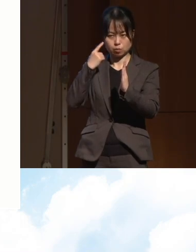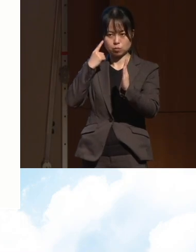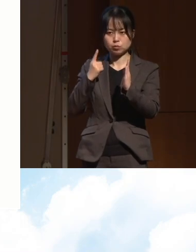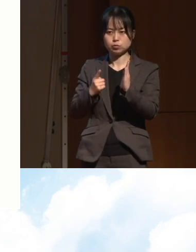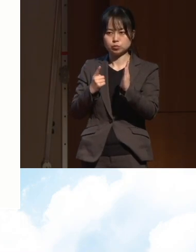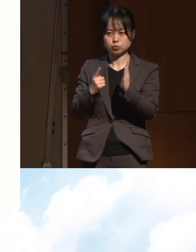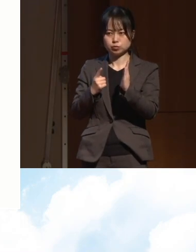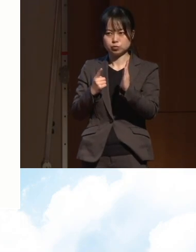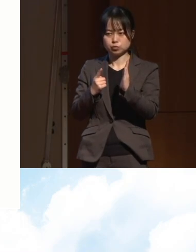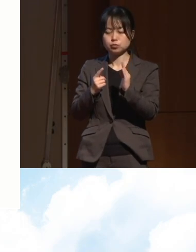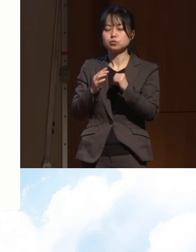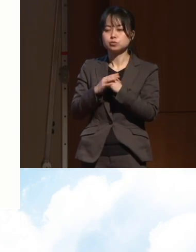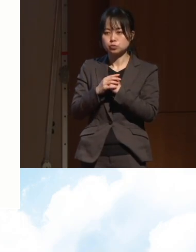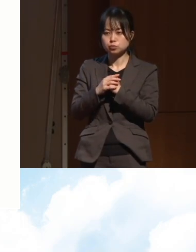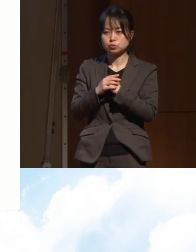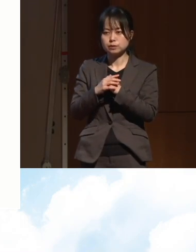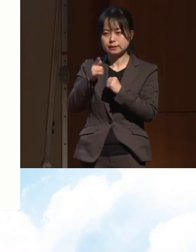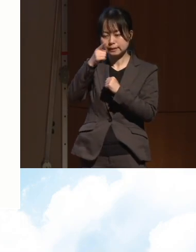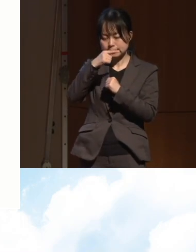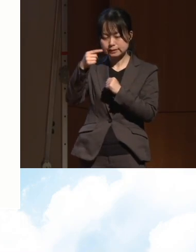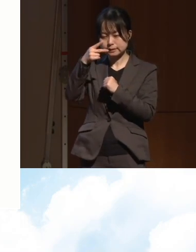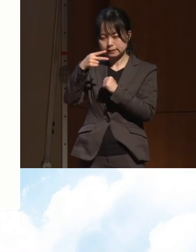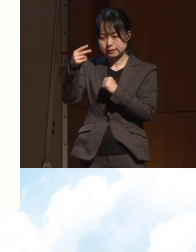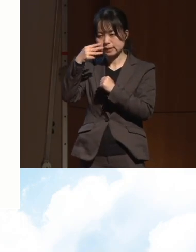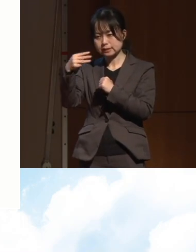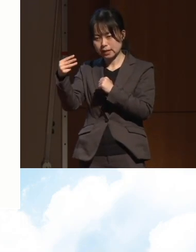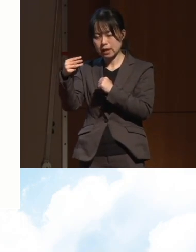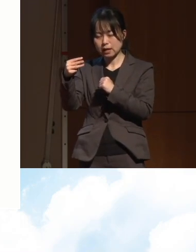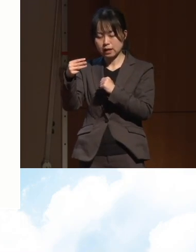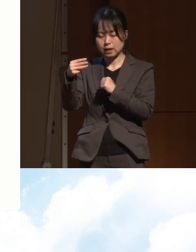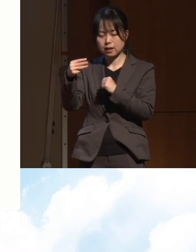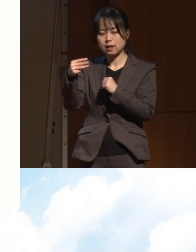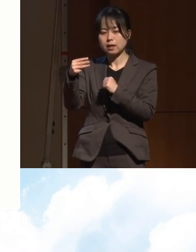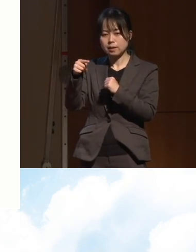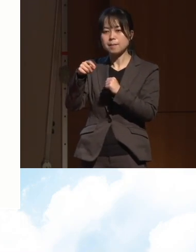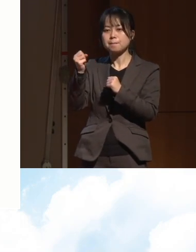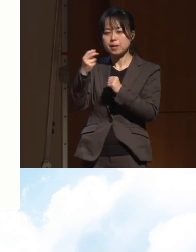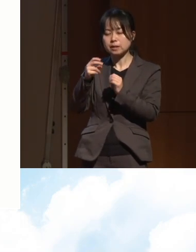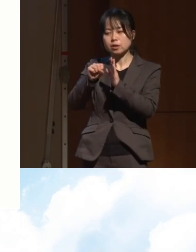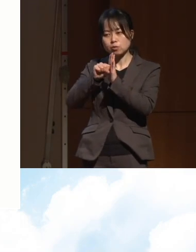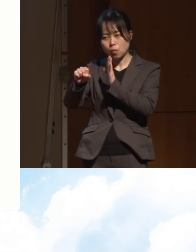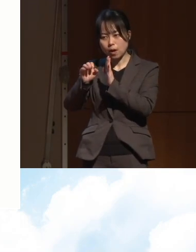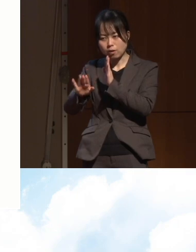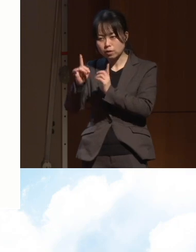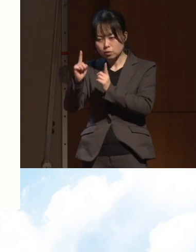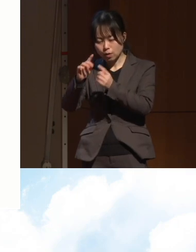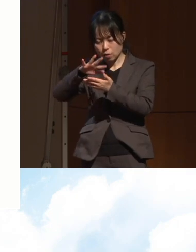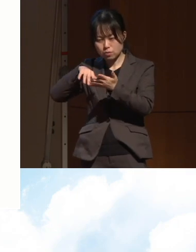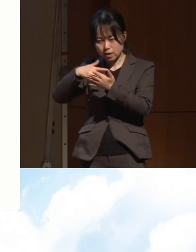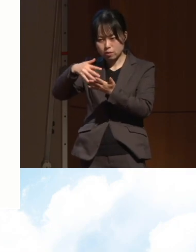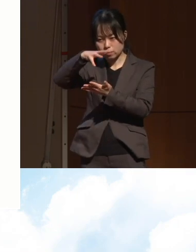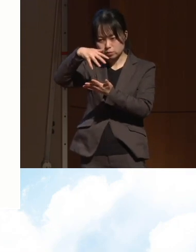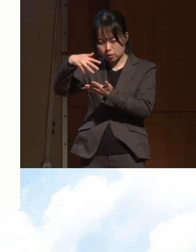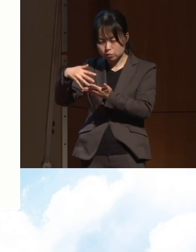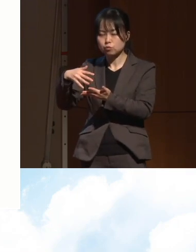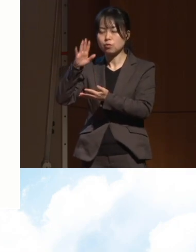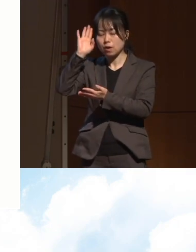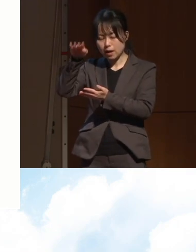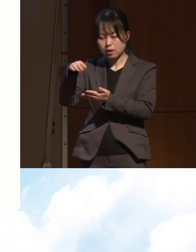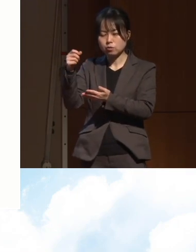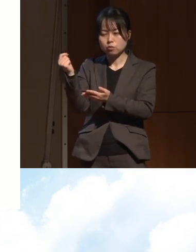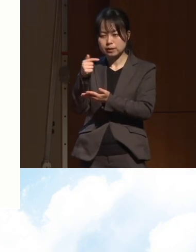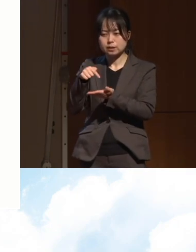1, phase 2, phase 3 collection of efficacy data, and then seeking emergency authorization, which is what we did in